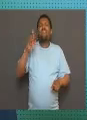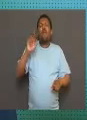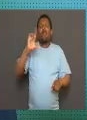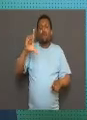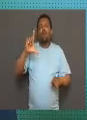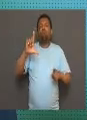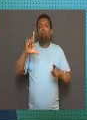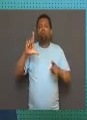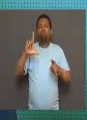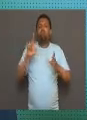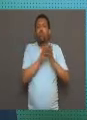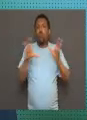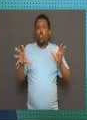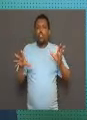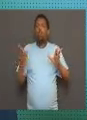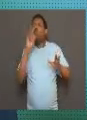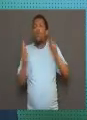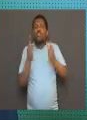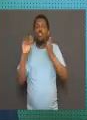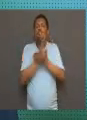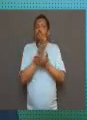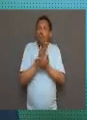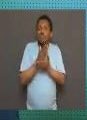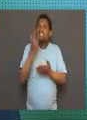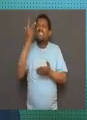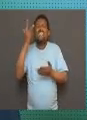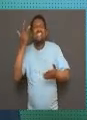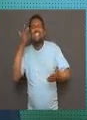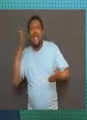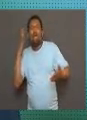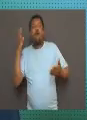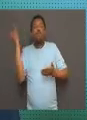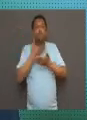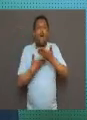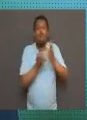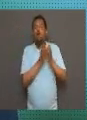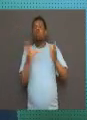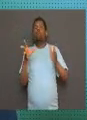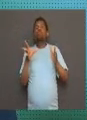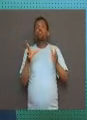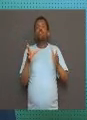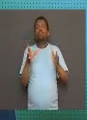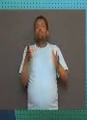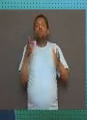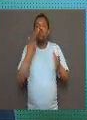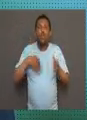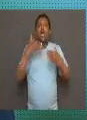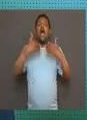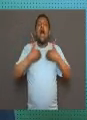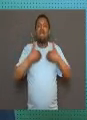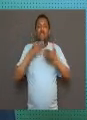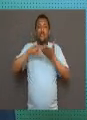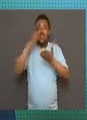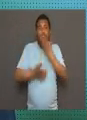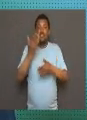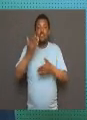geometrical projection, which involves the three types of map projection we have